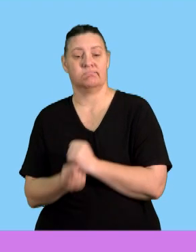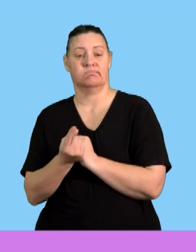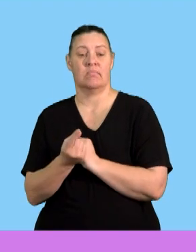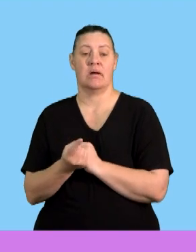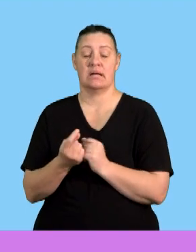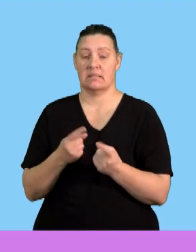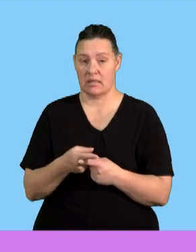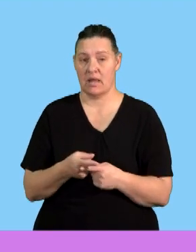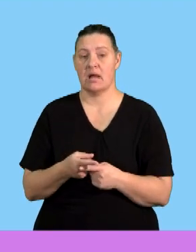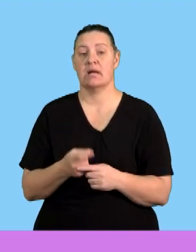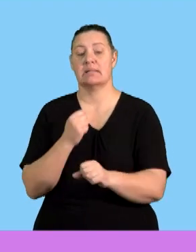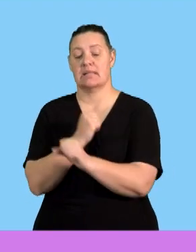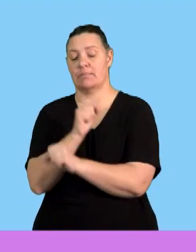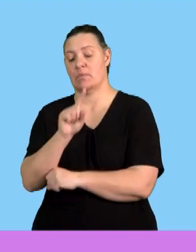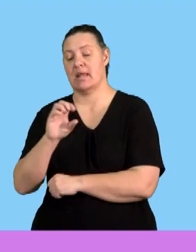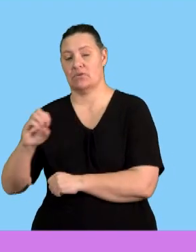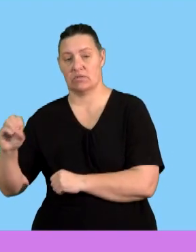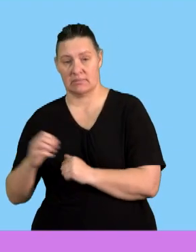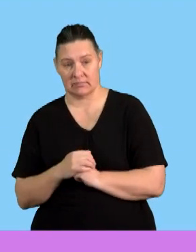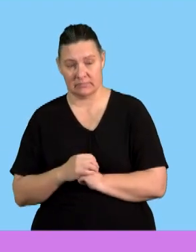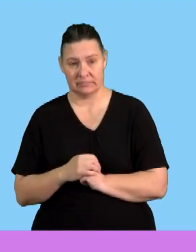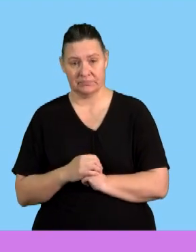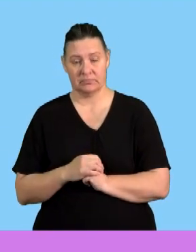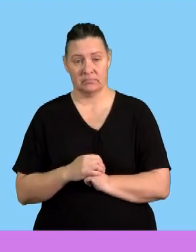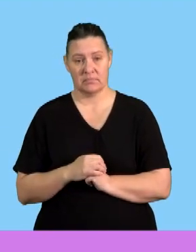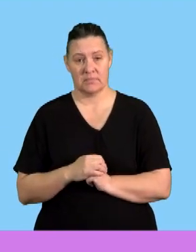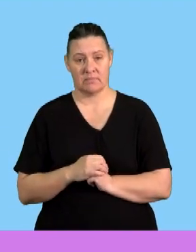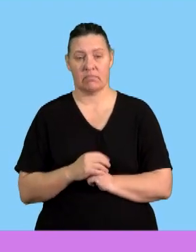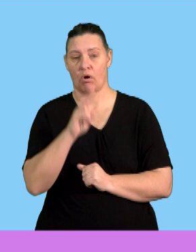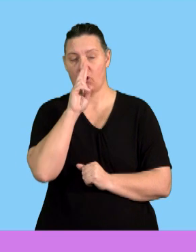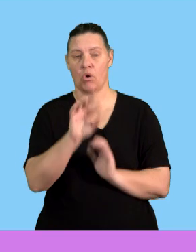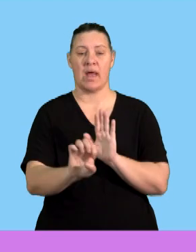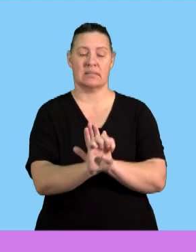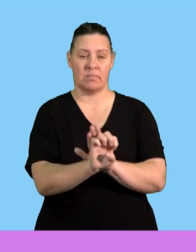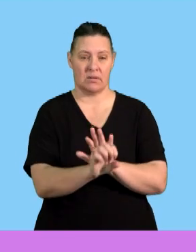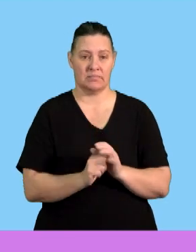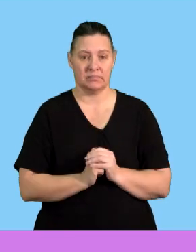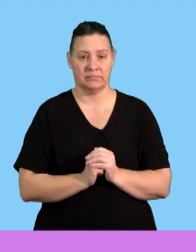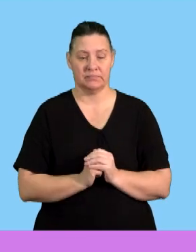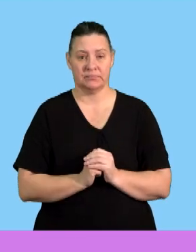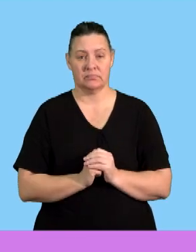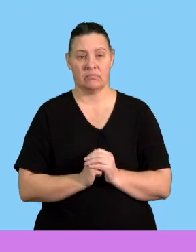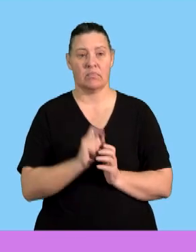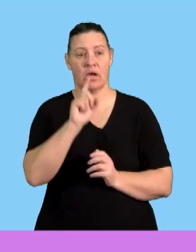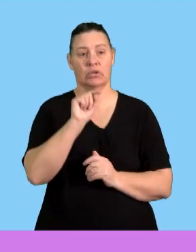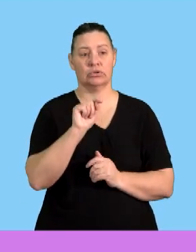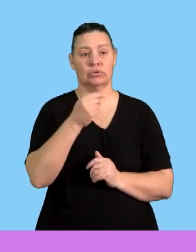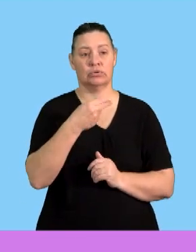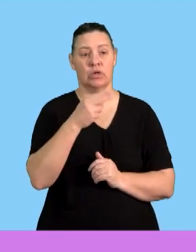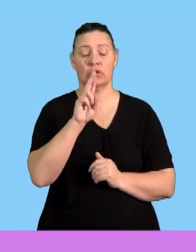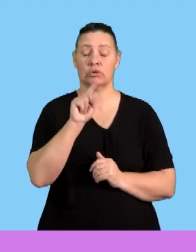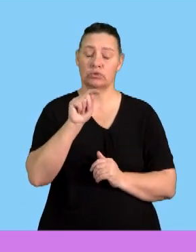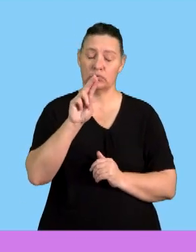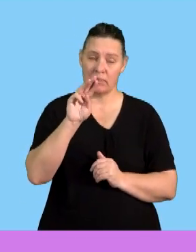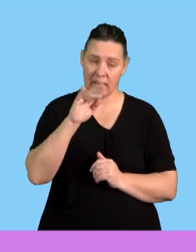initial, times by 100. Let's look at an example. Tumi